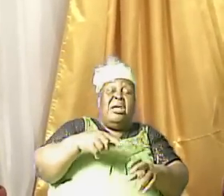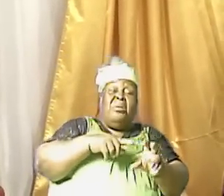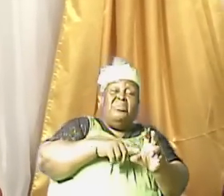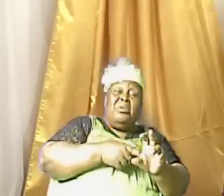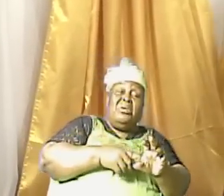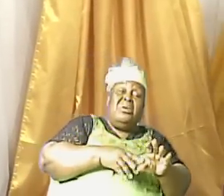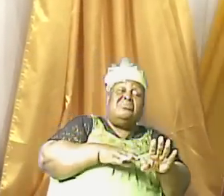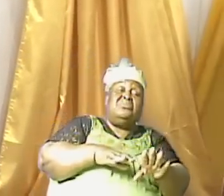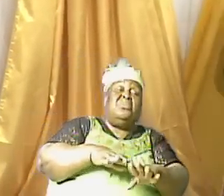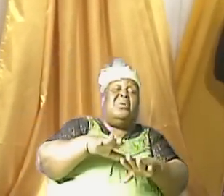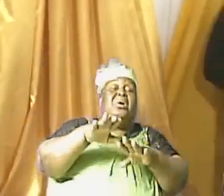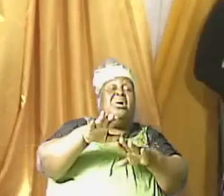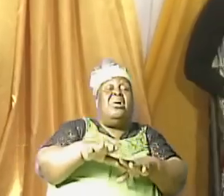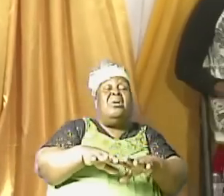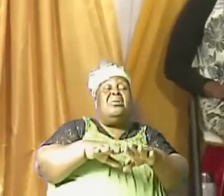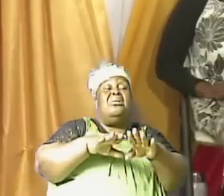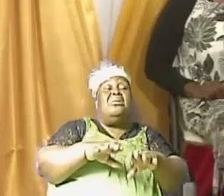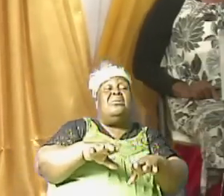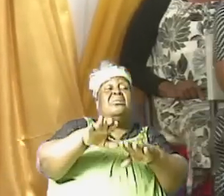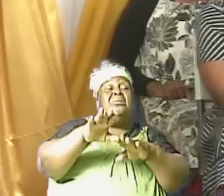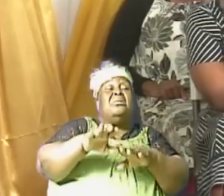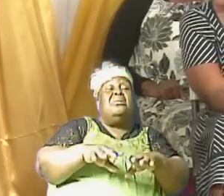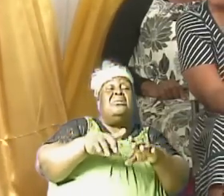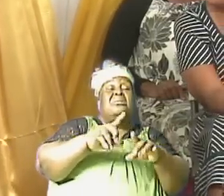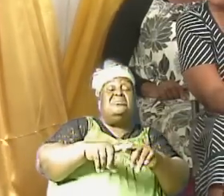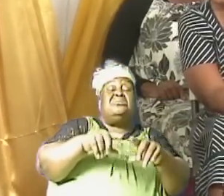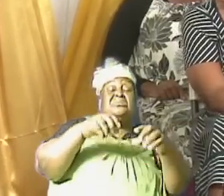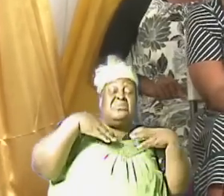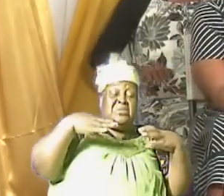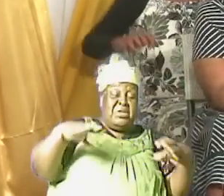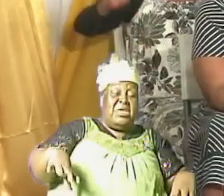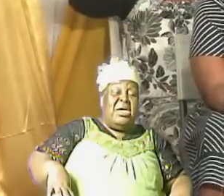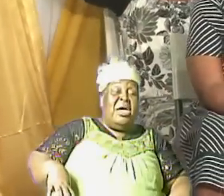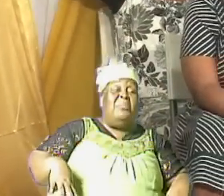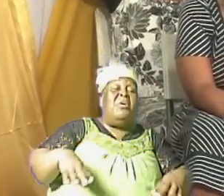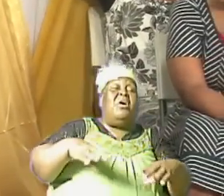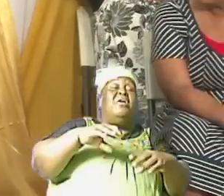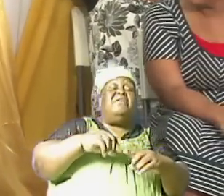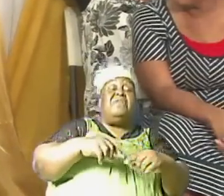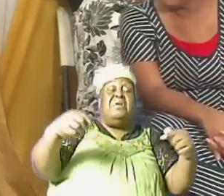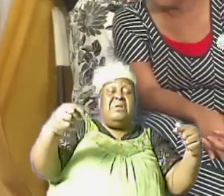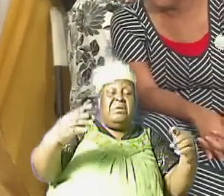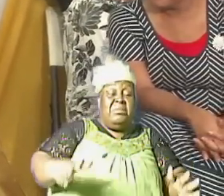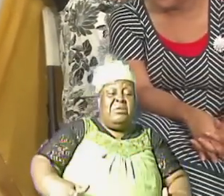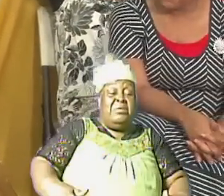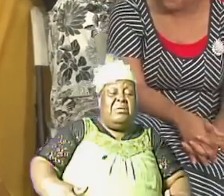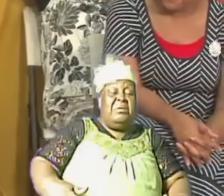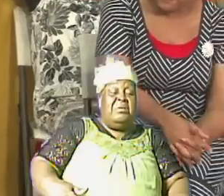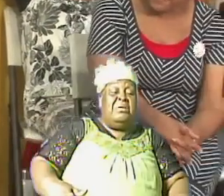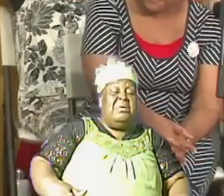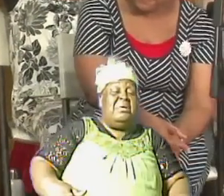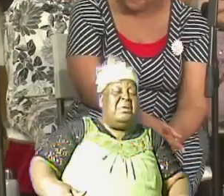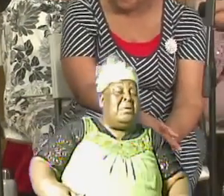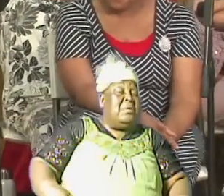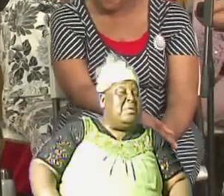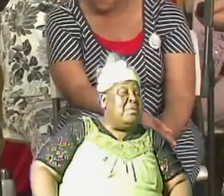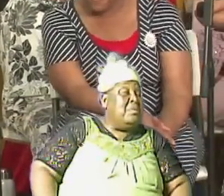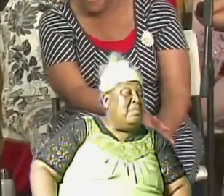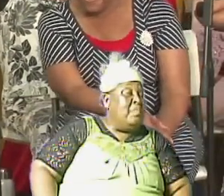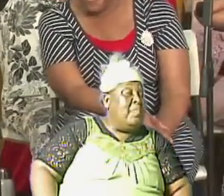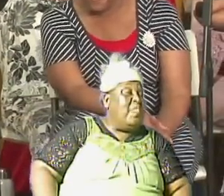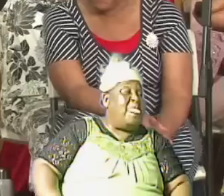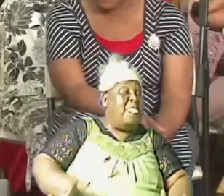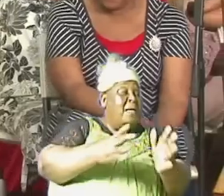began to walk toward the camp of the Philistine or of the